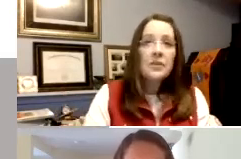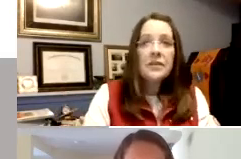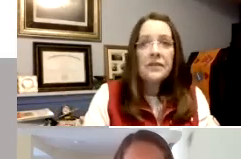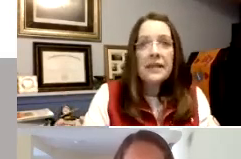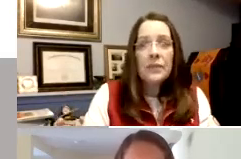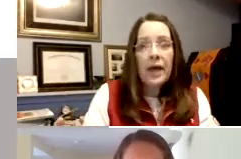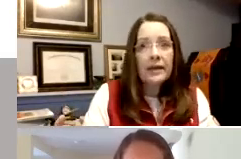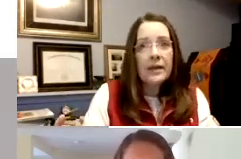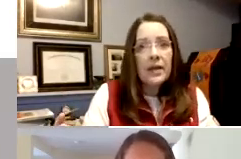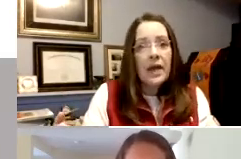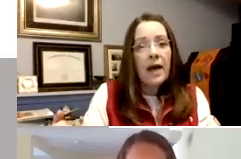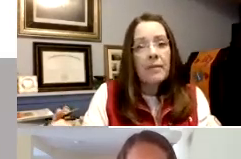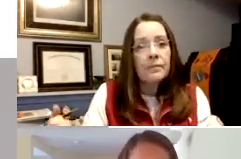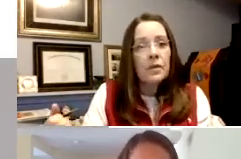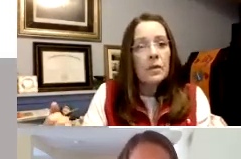so our students in phase 1,